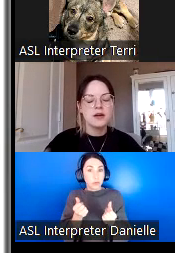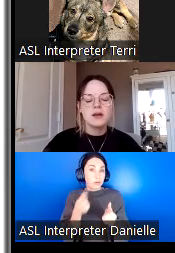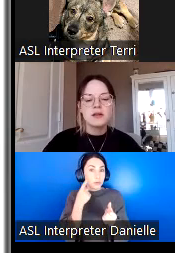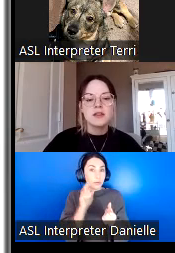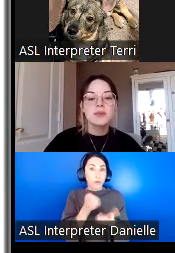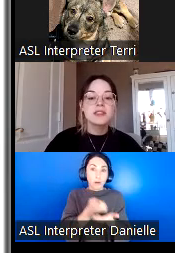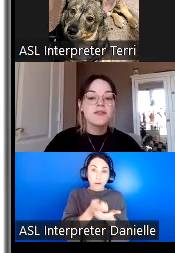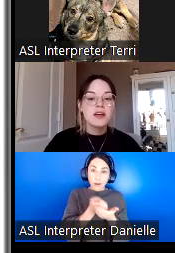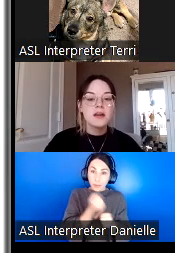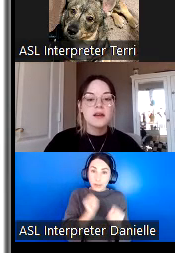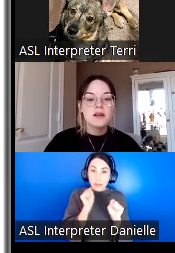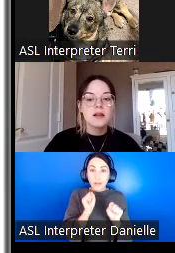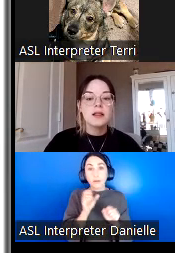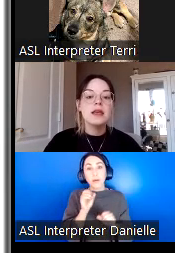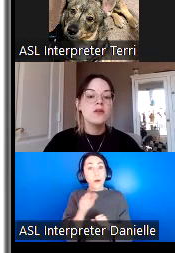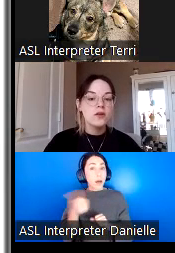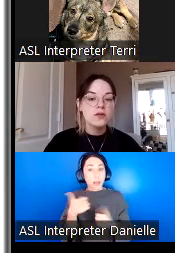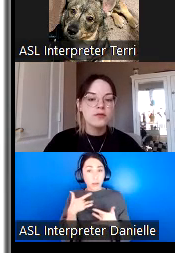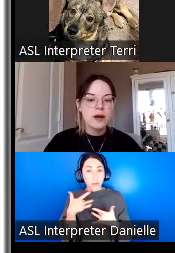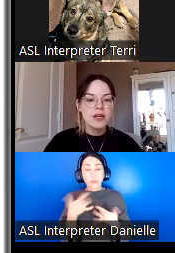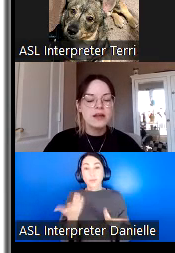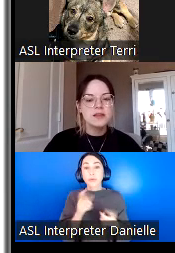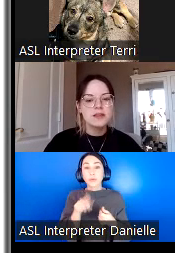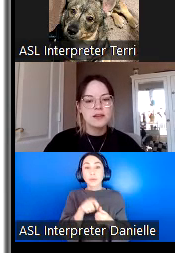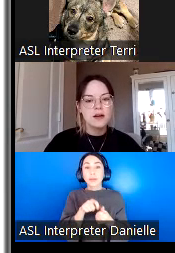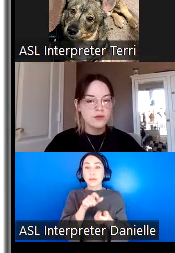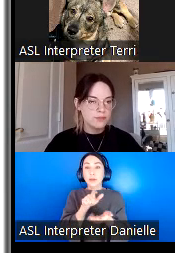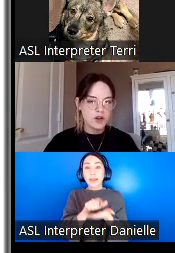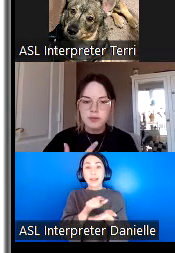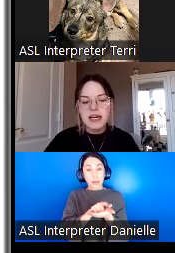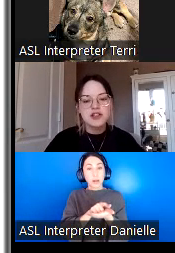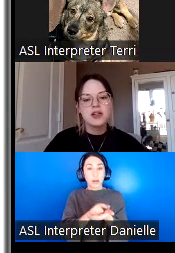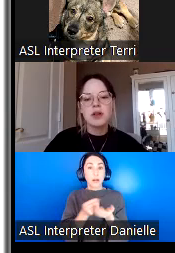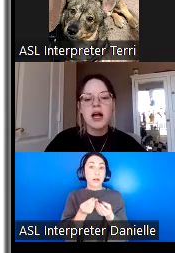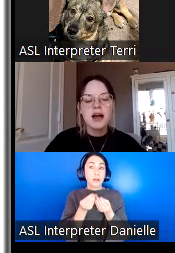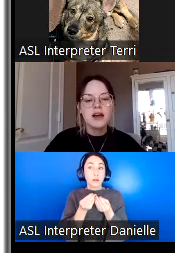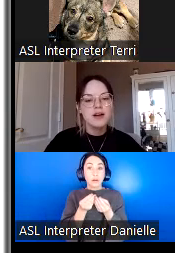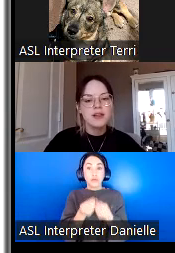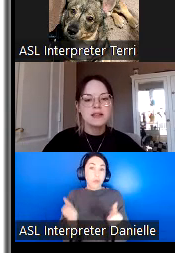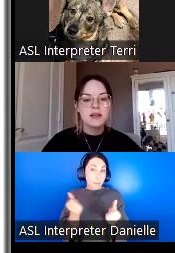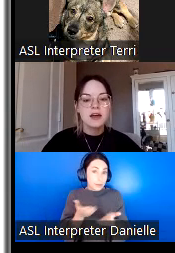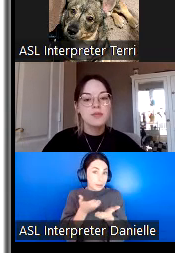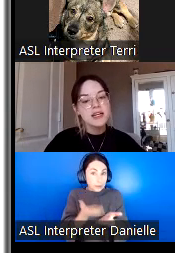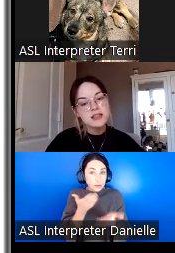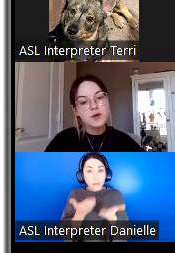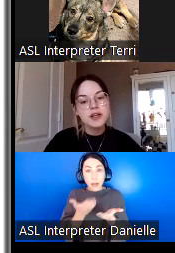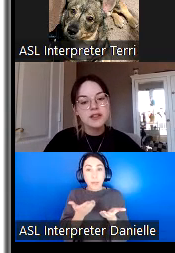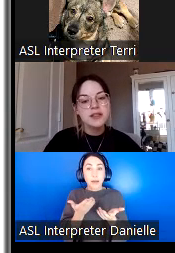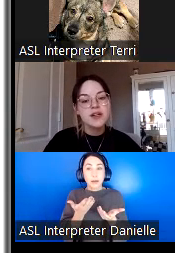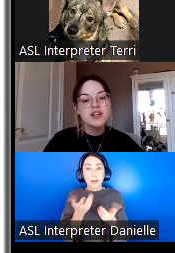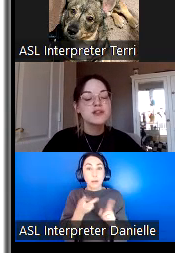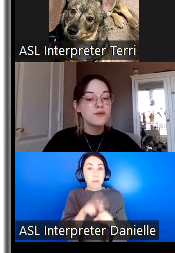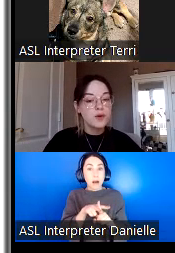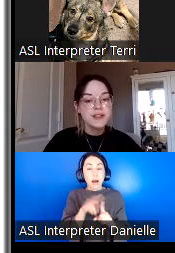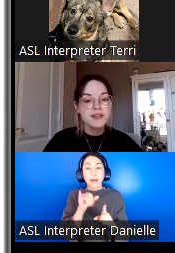concerns. Specific legal remedies that could potentially apply are things like protective